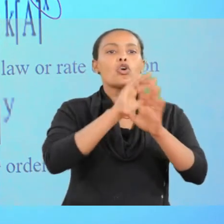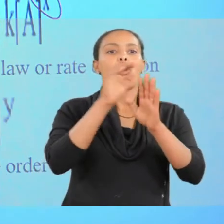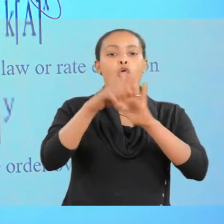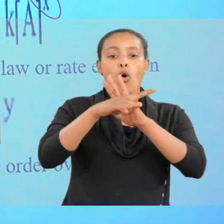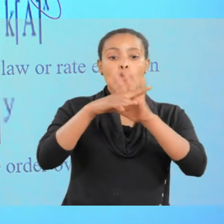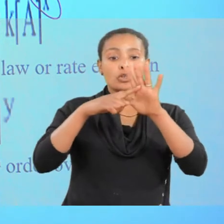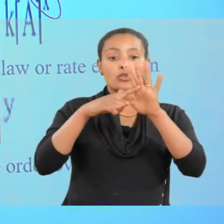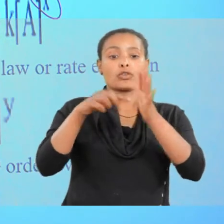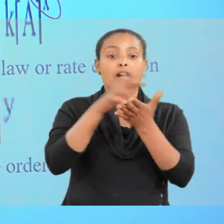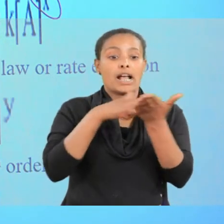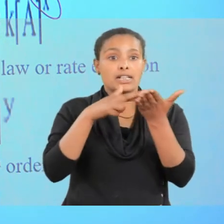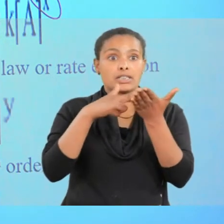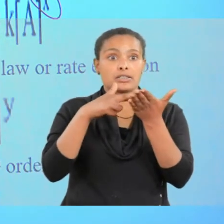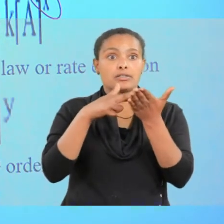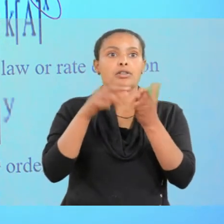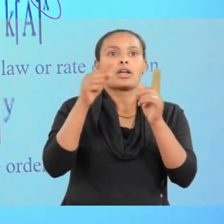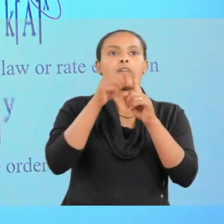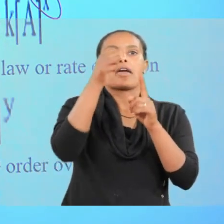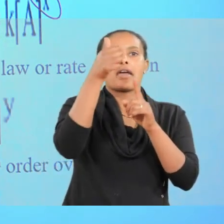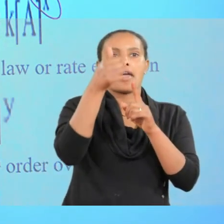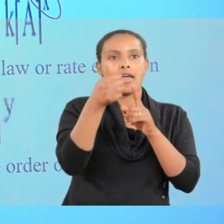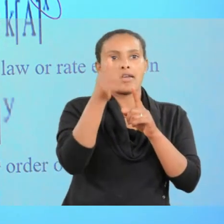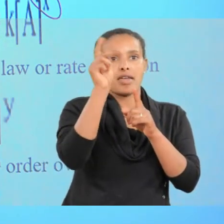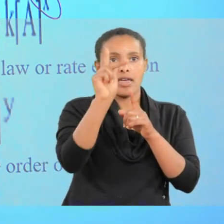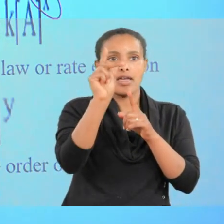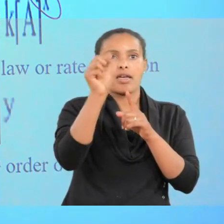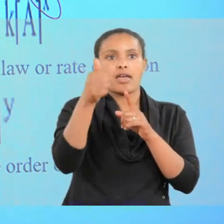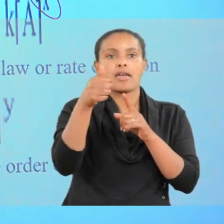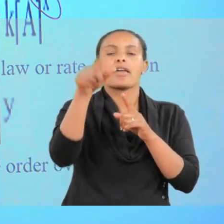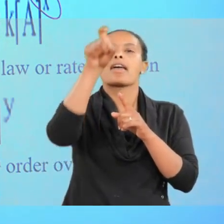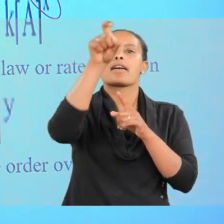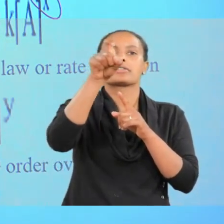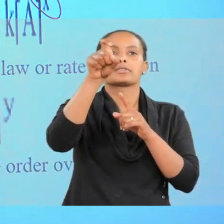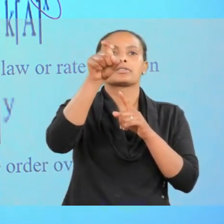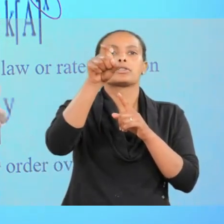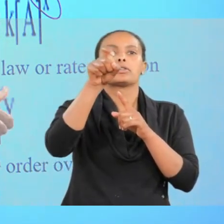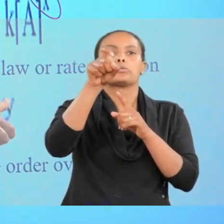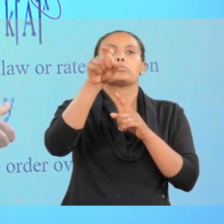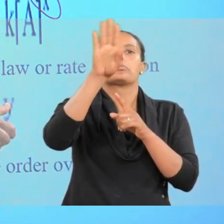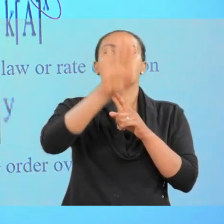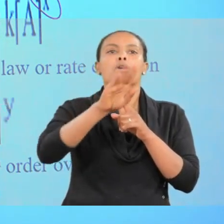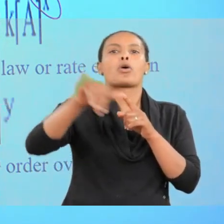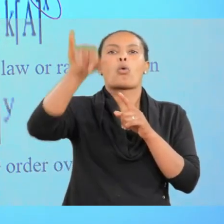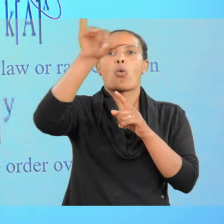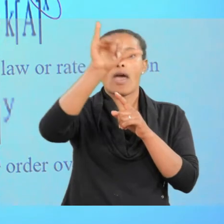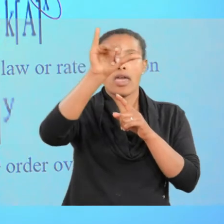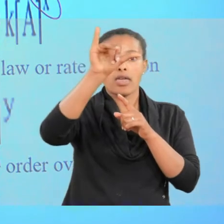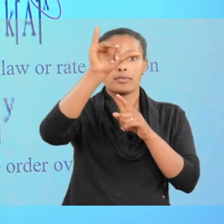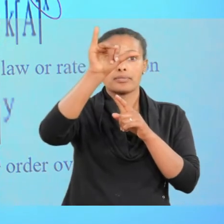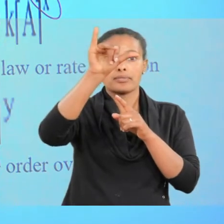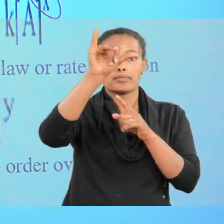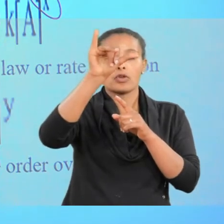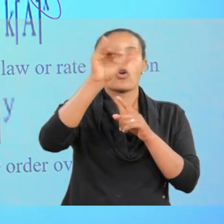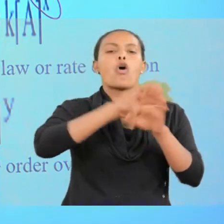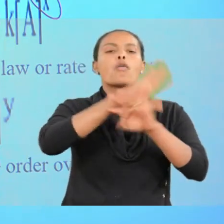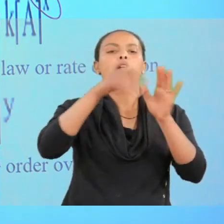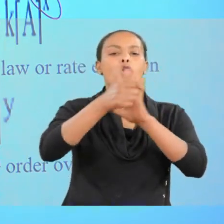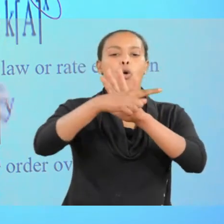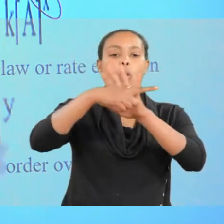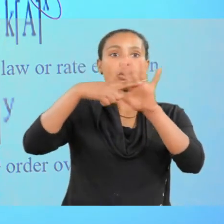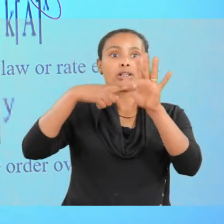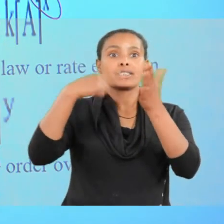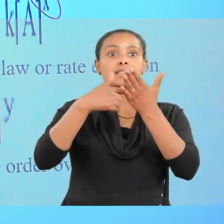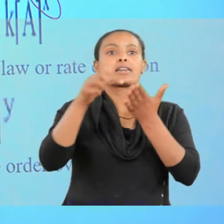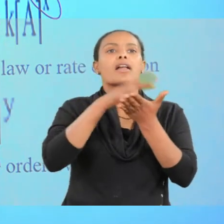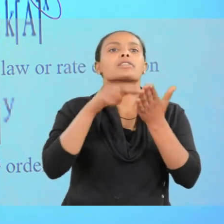of reaction with respect to M is X. Order of reaction with respect to B is Y. Overall order of